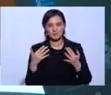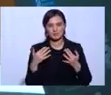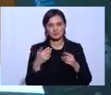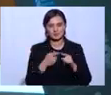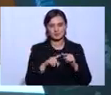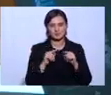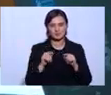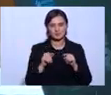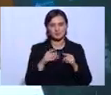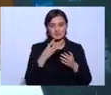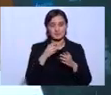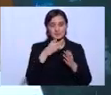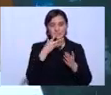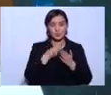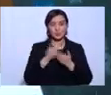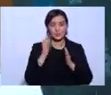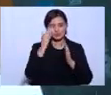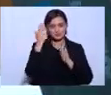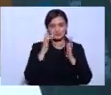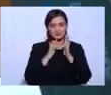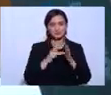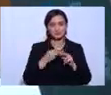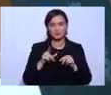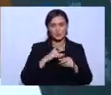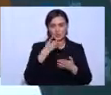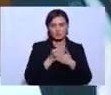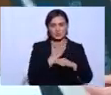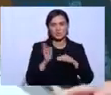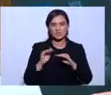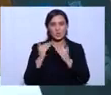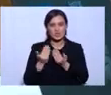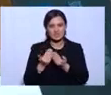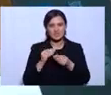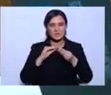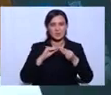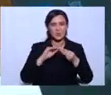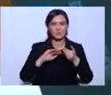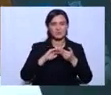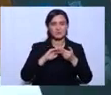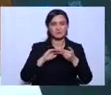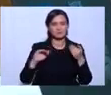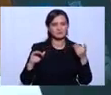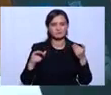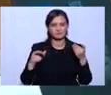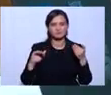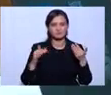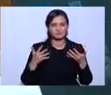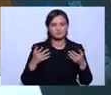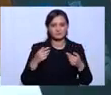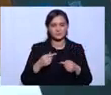race relations and friendship complications and so on. So he makes